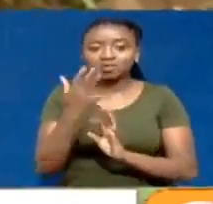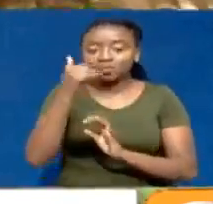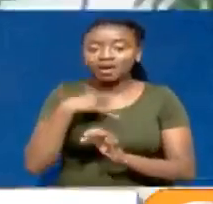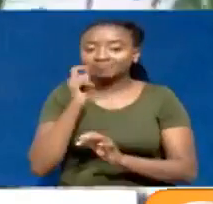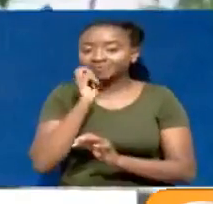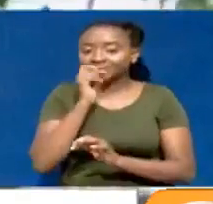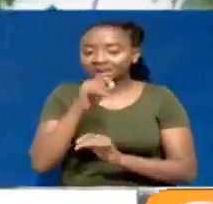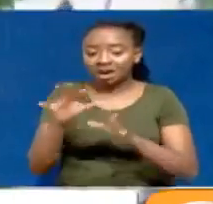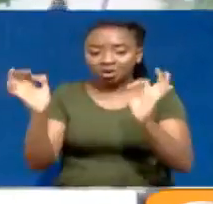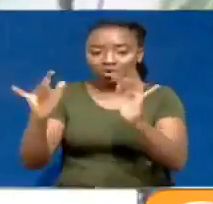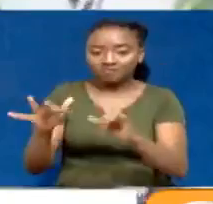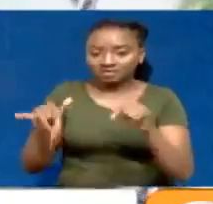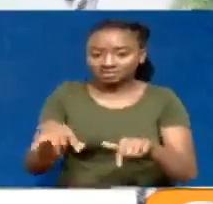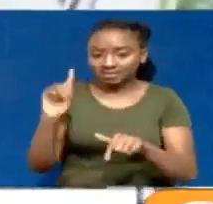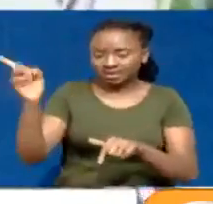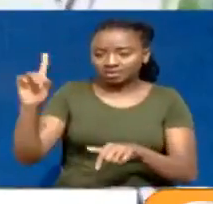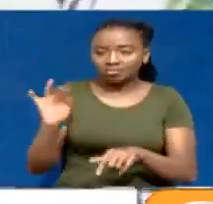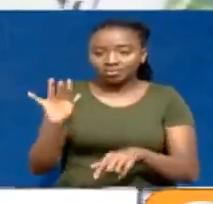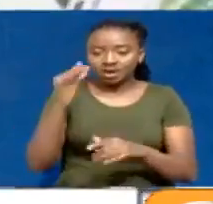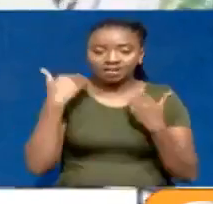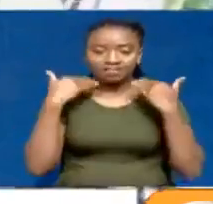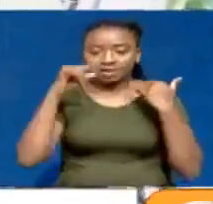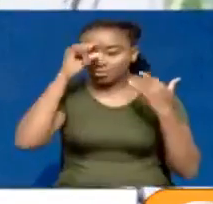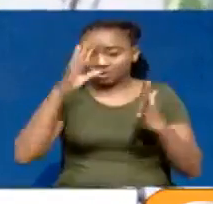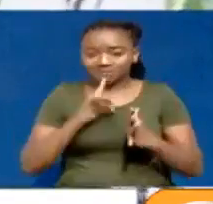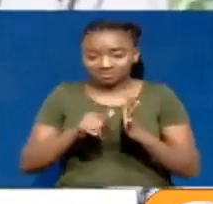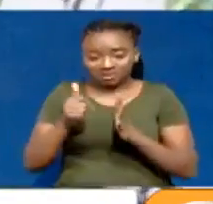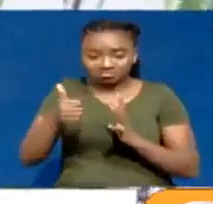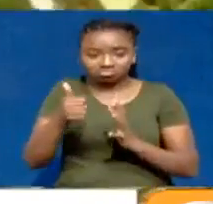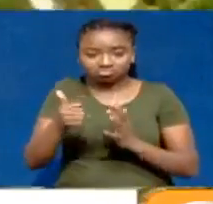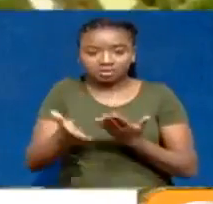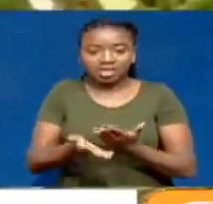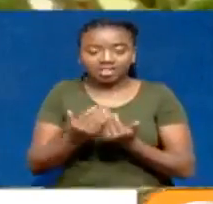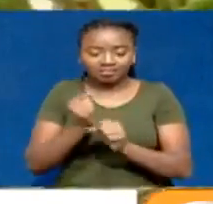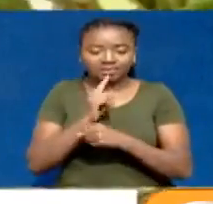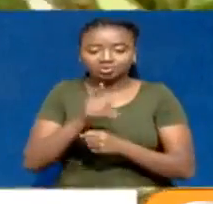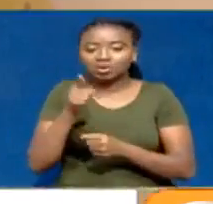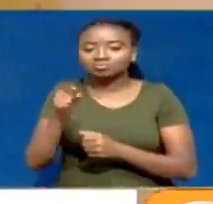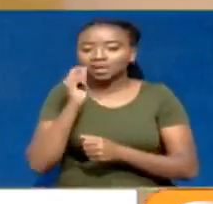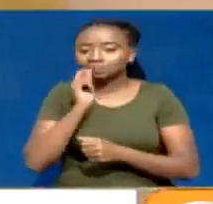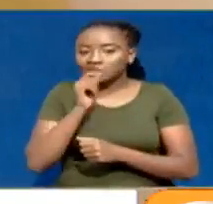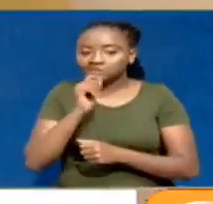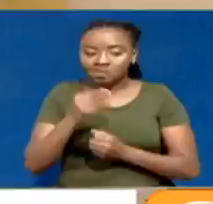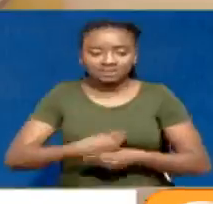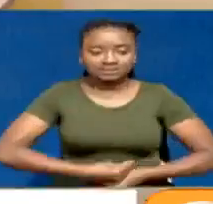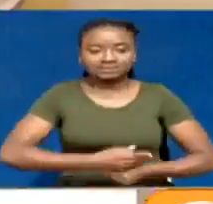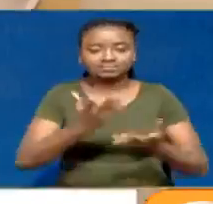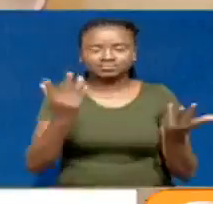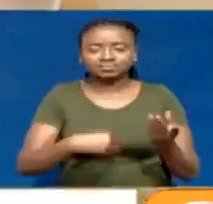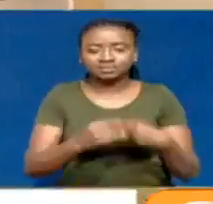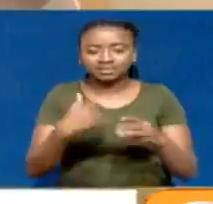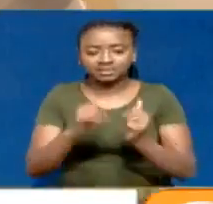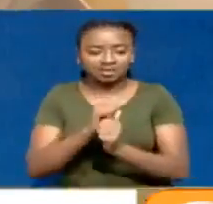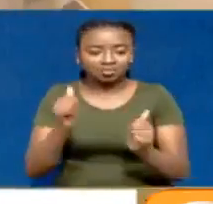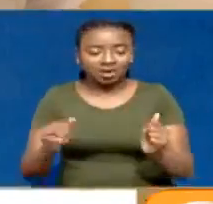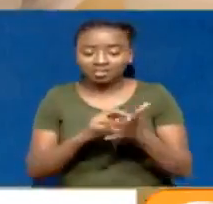Meru Governor Kiraito Murungi said this will ensure a speedy conclusion to the branding that continues to make the product a target of